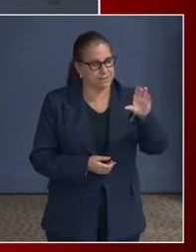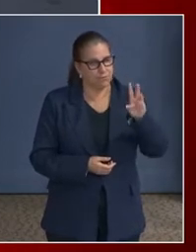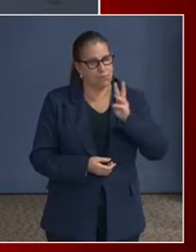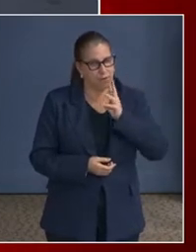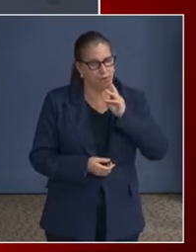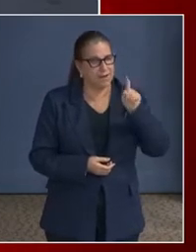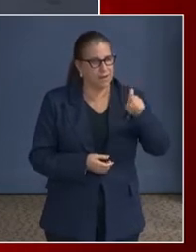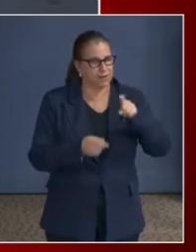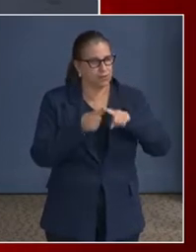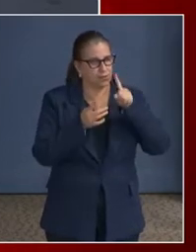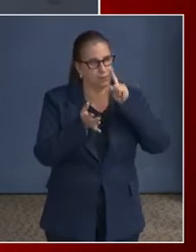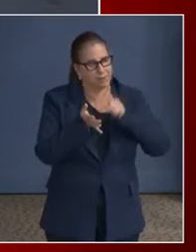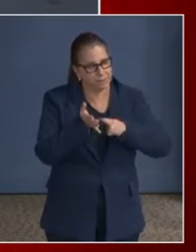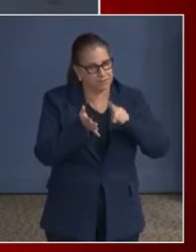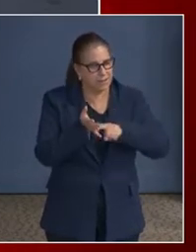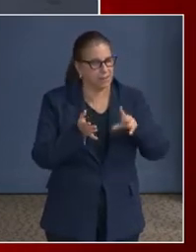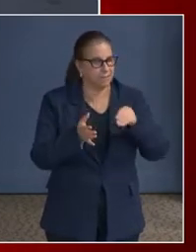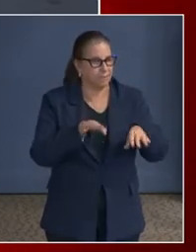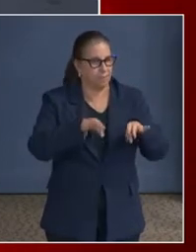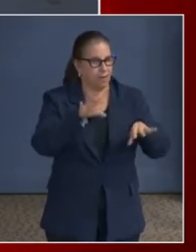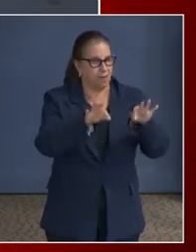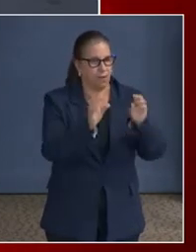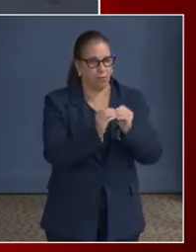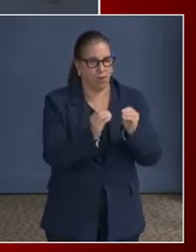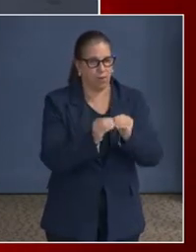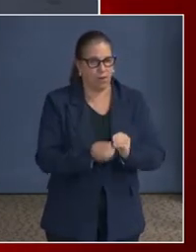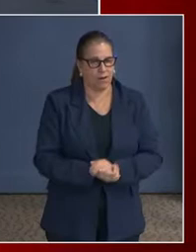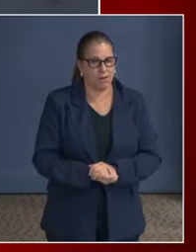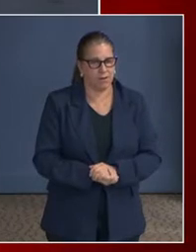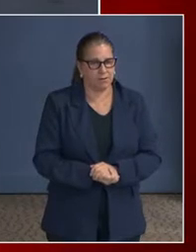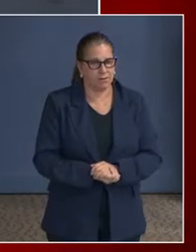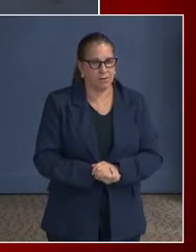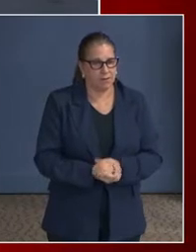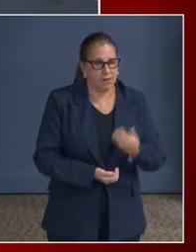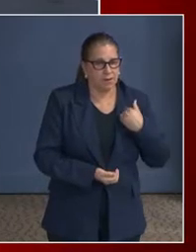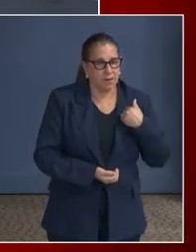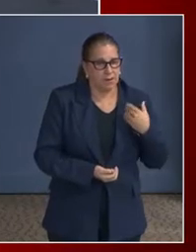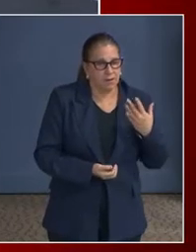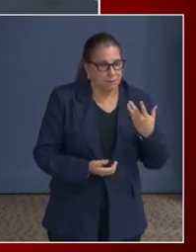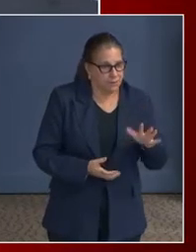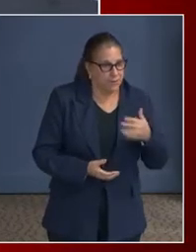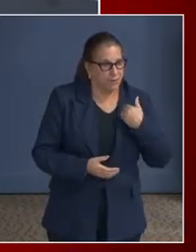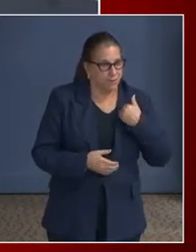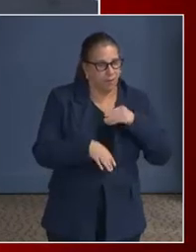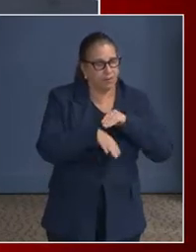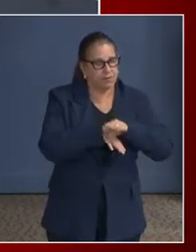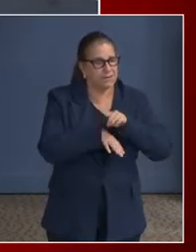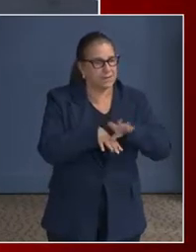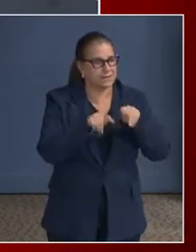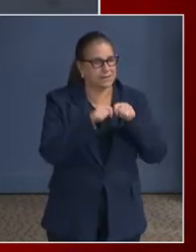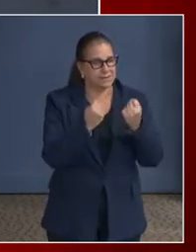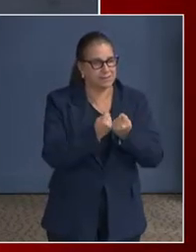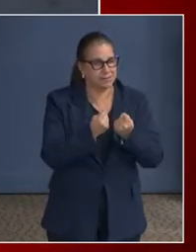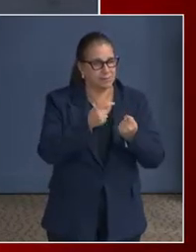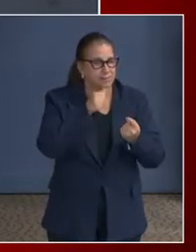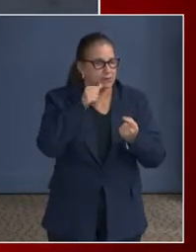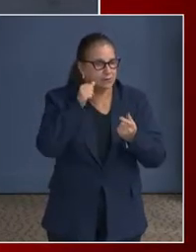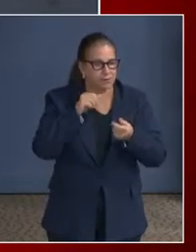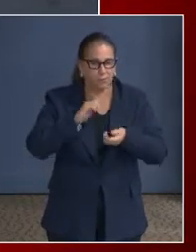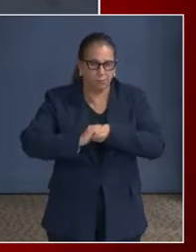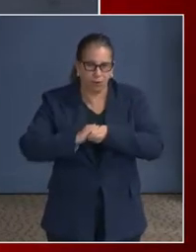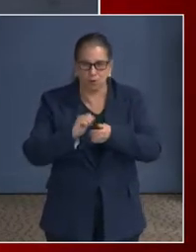over yesterday, we sent teams out to make sure that we have